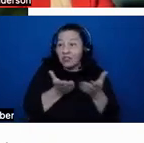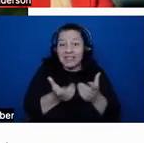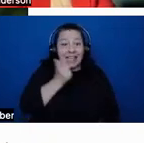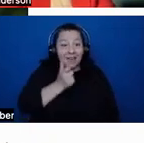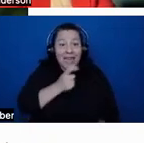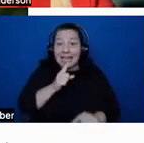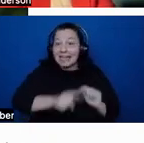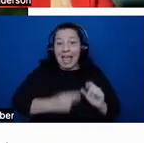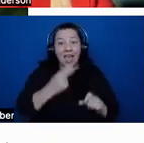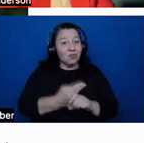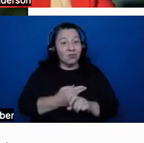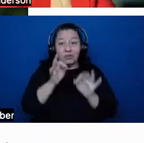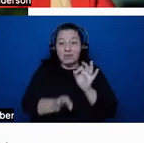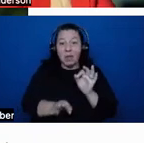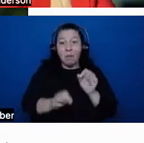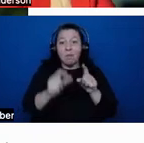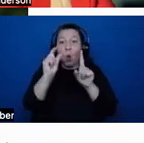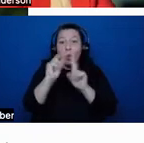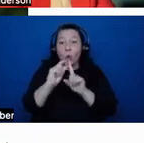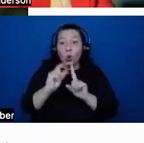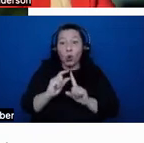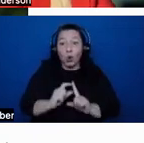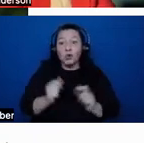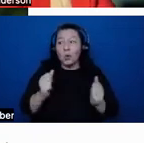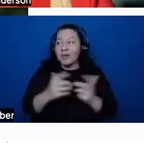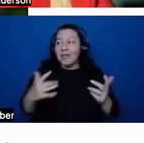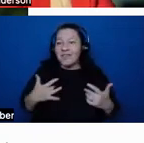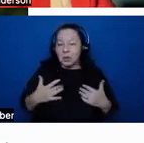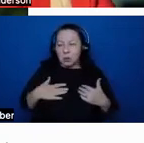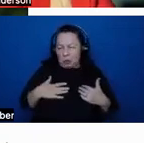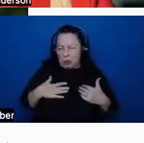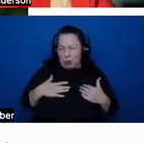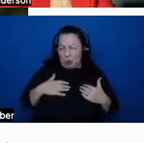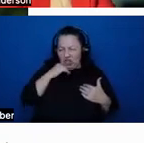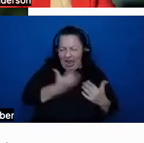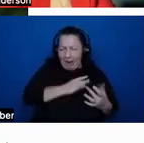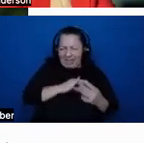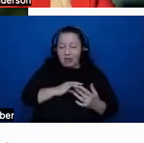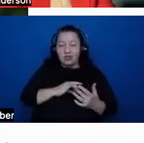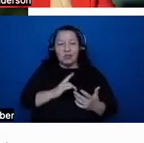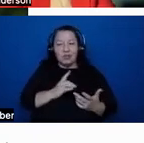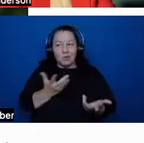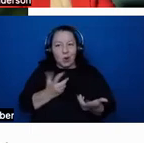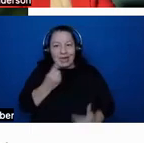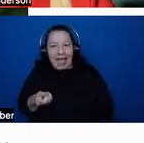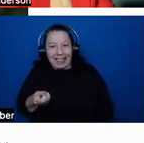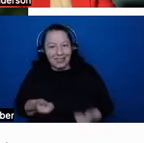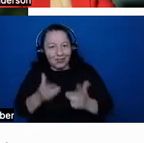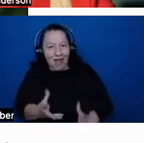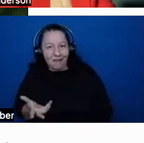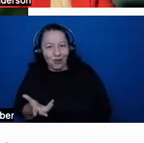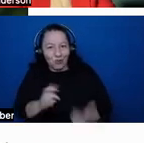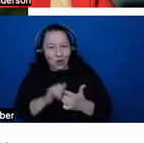simple terminology without like feeling a level of shame, like what is that really saying to survivors, right? You know, how are we creating spaces that